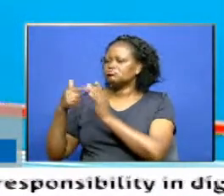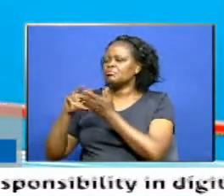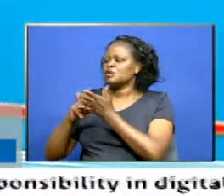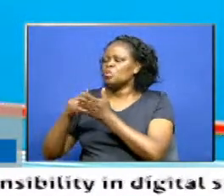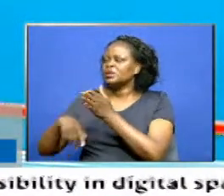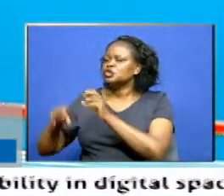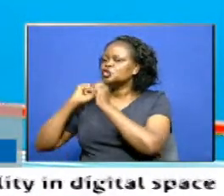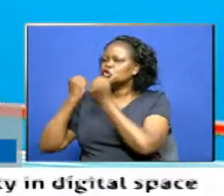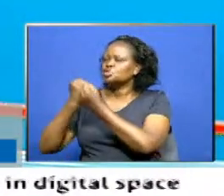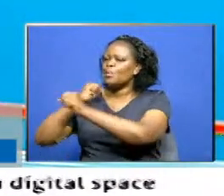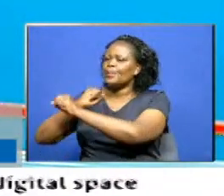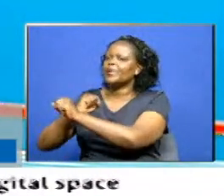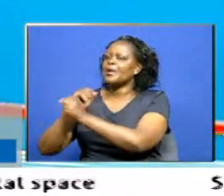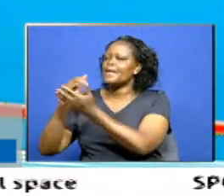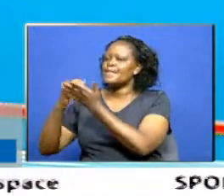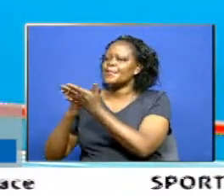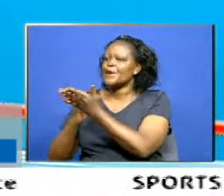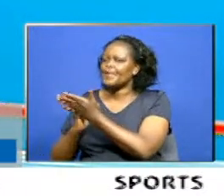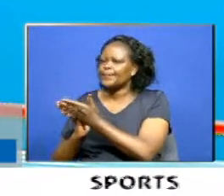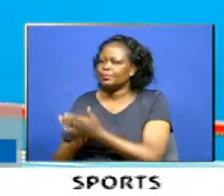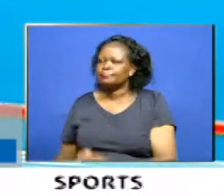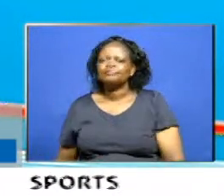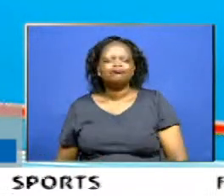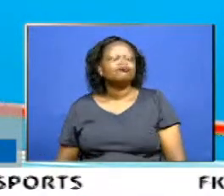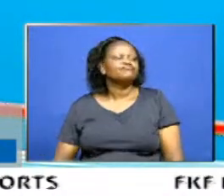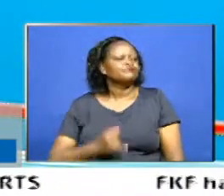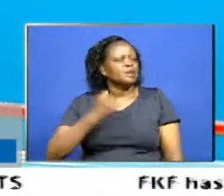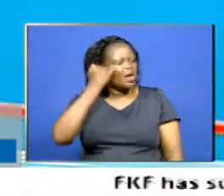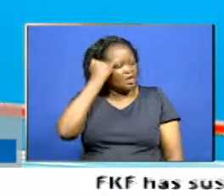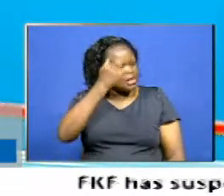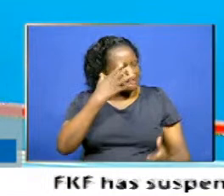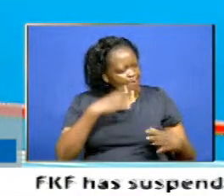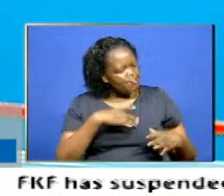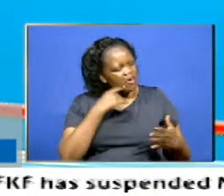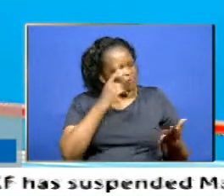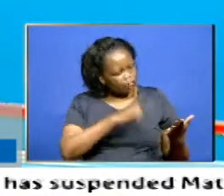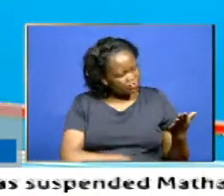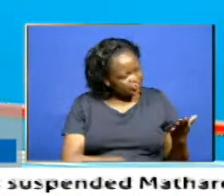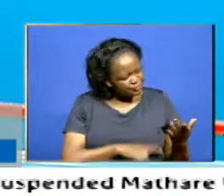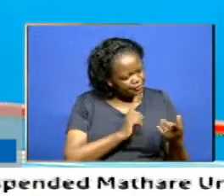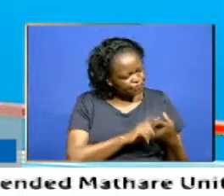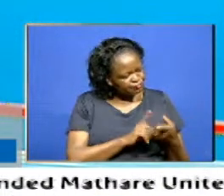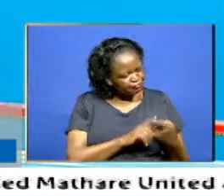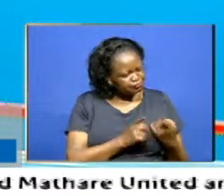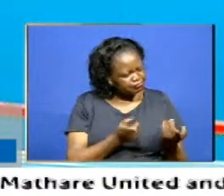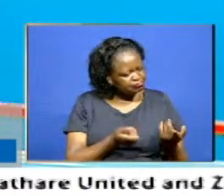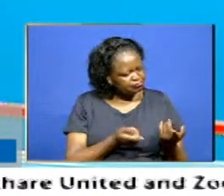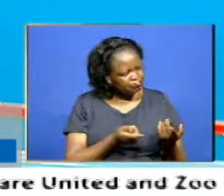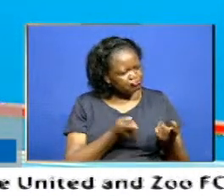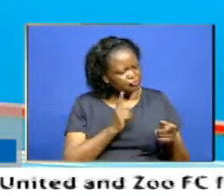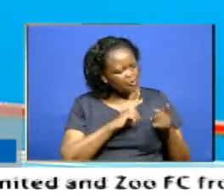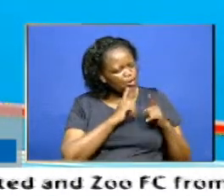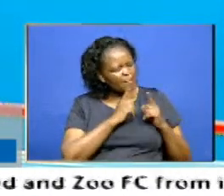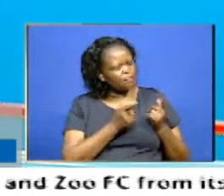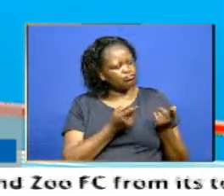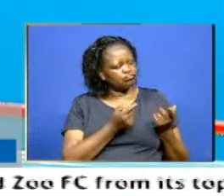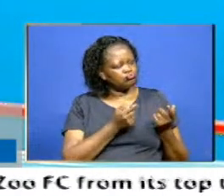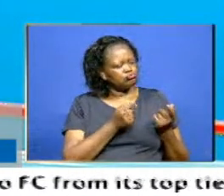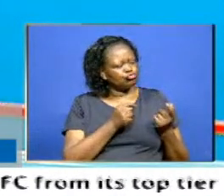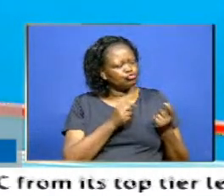being floated in regard to domiciling the issues of safety nets, to the National